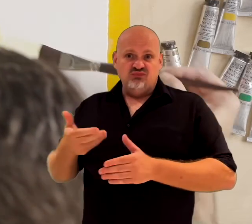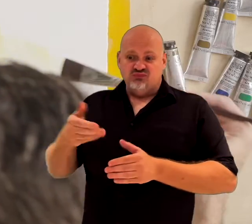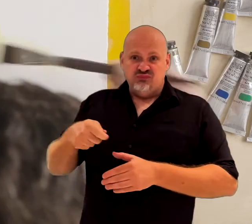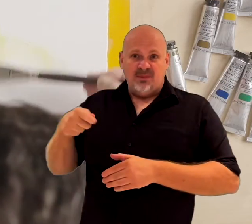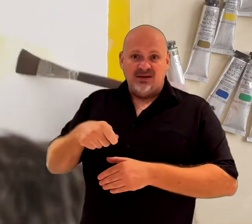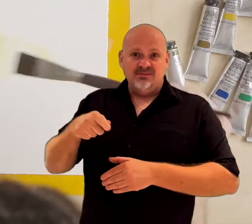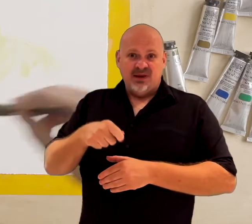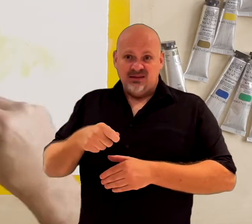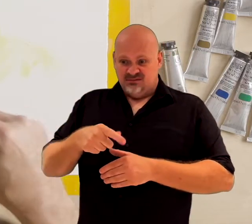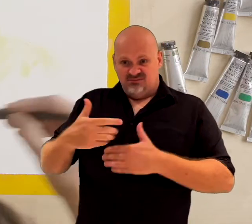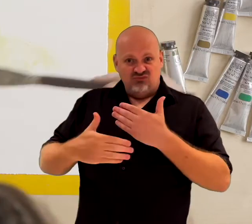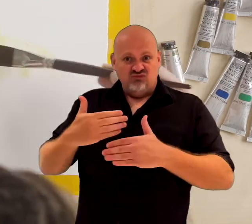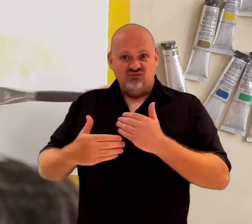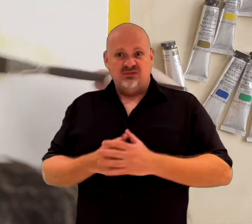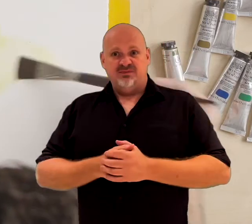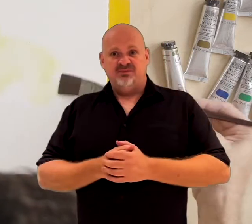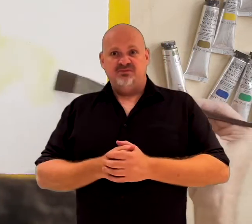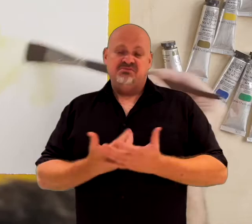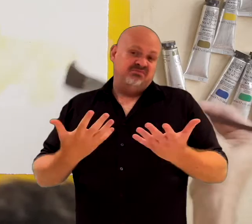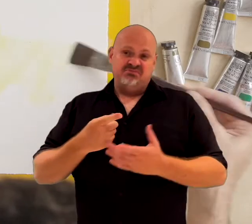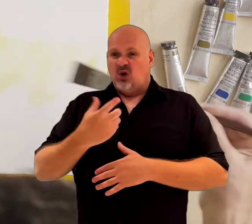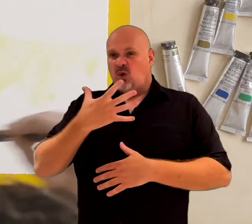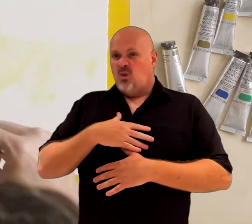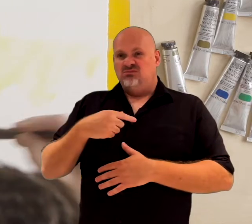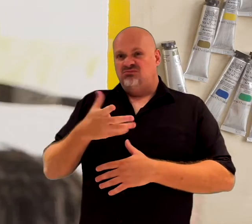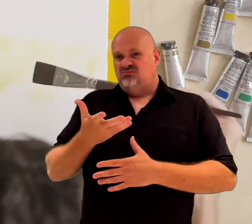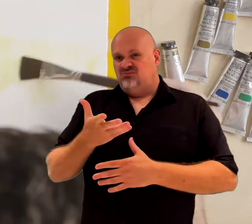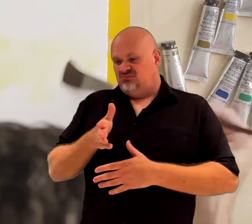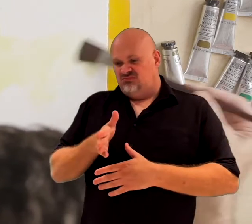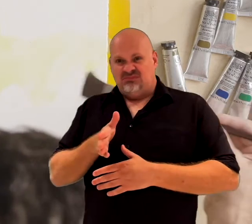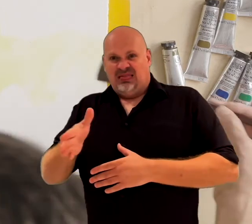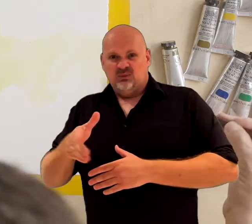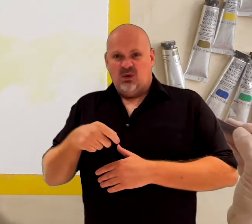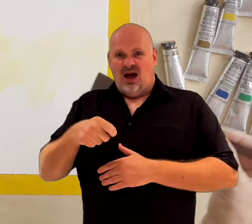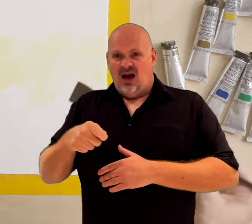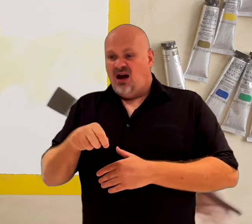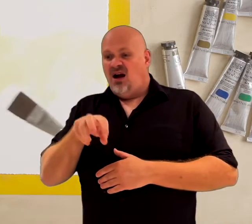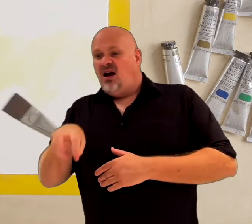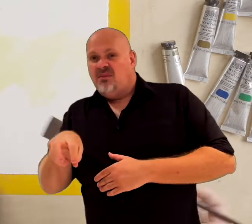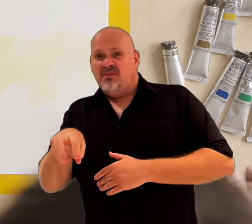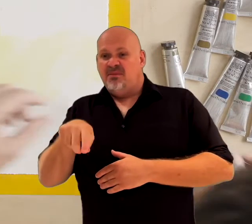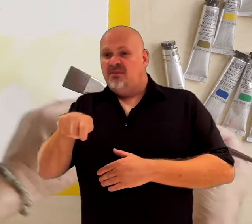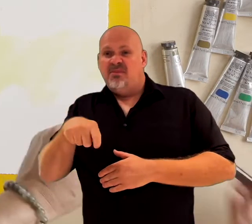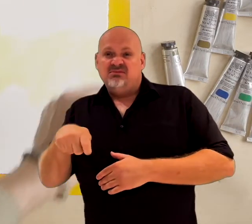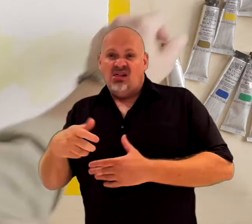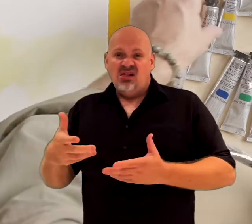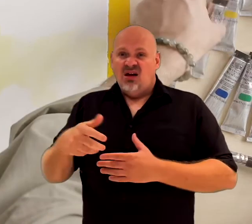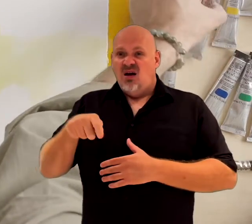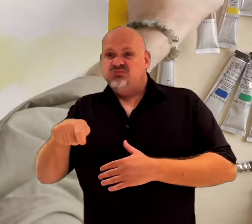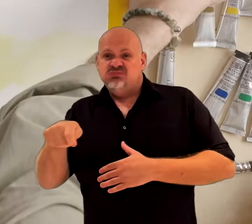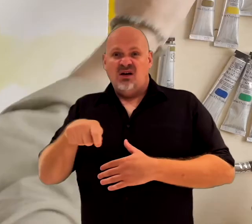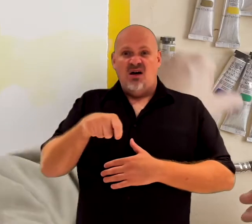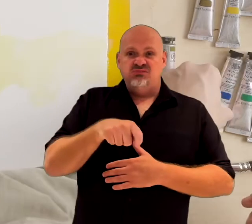go in this direction and make puddles over here, Like when you add another